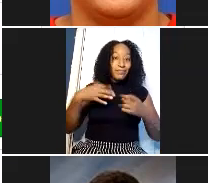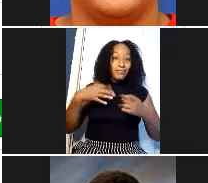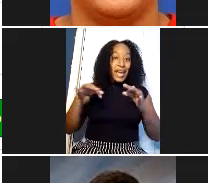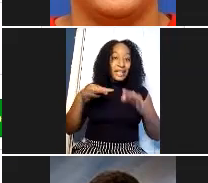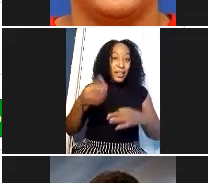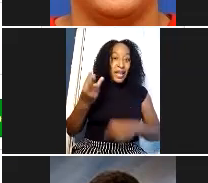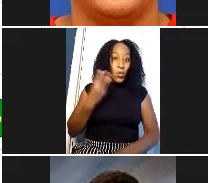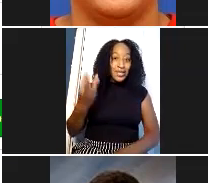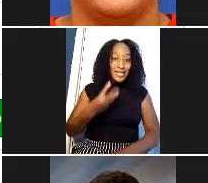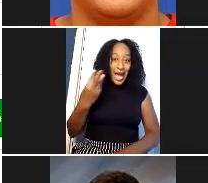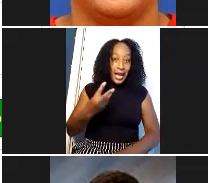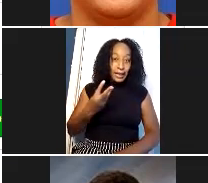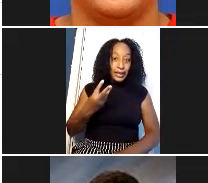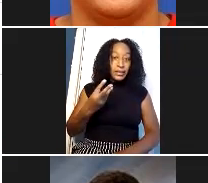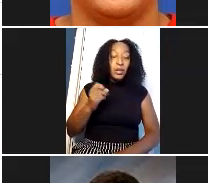sure.